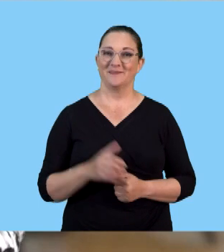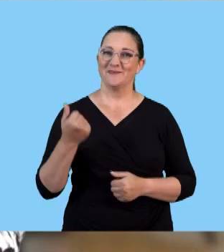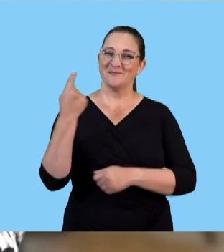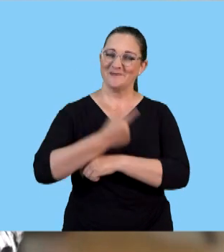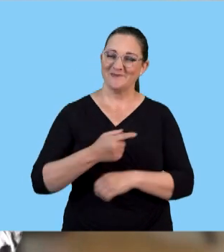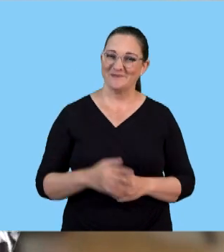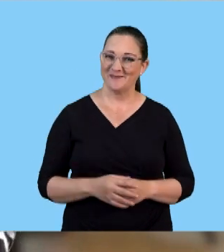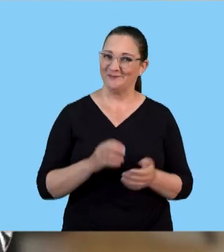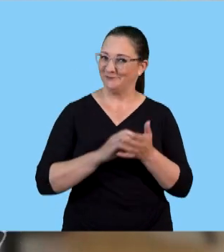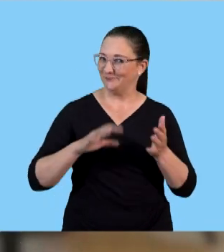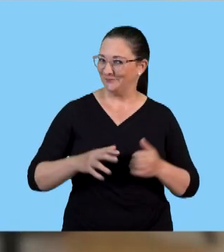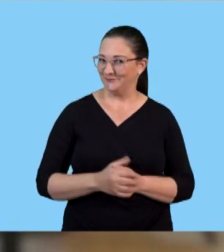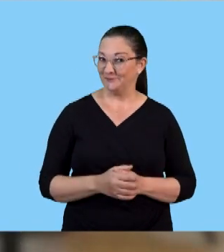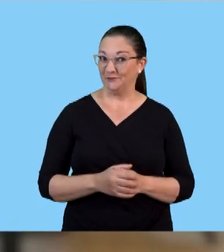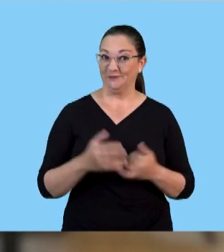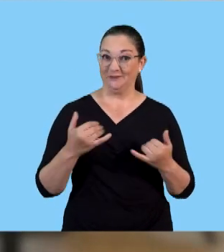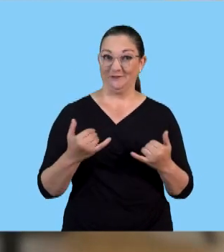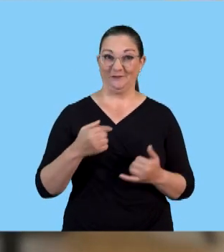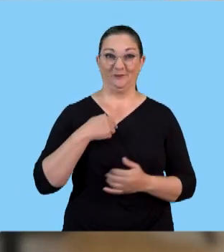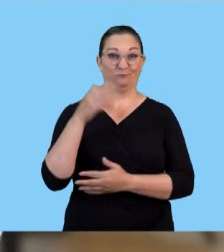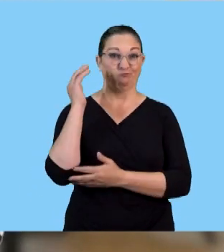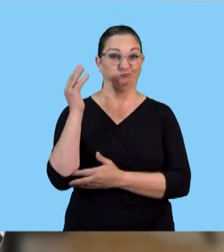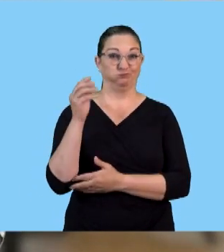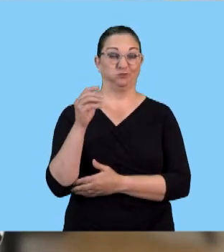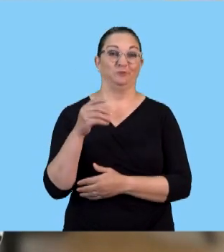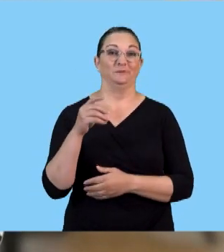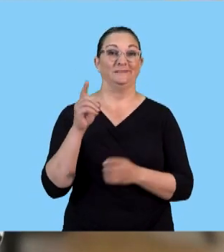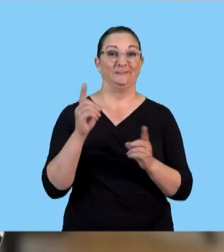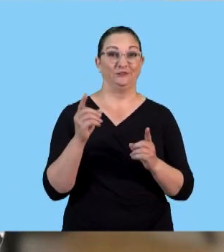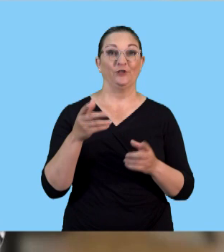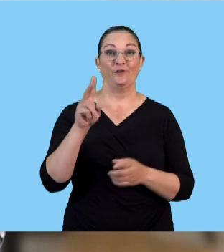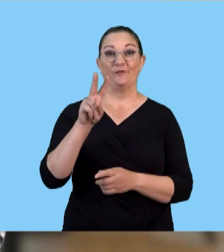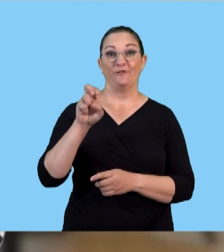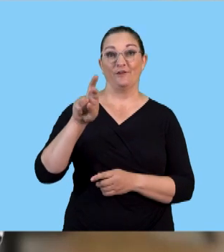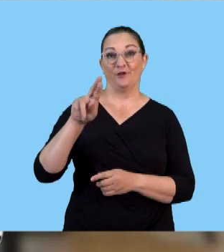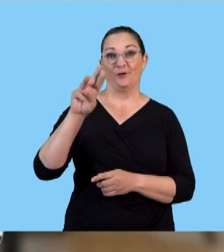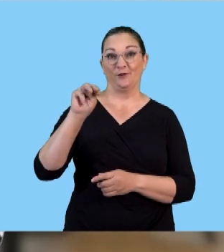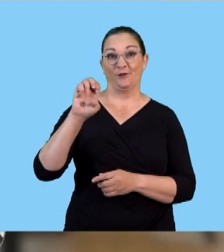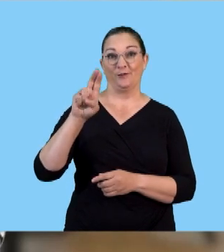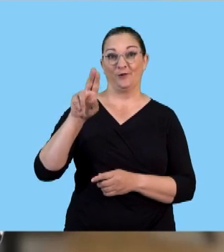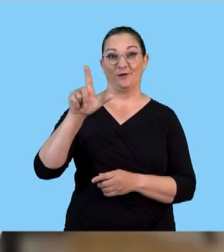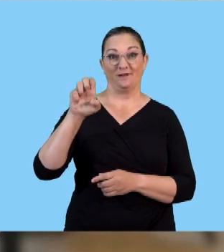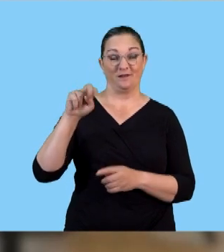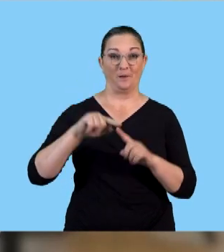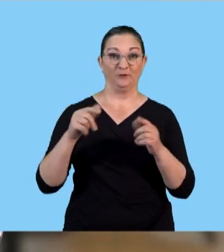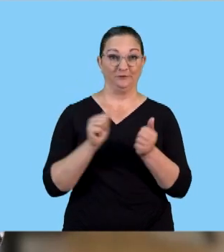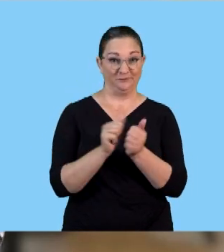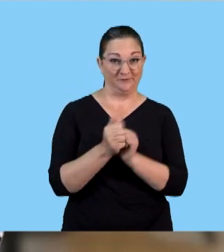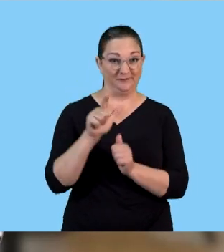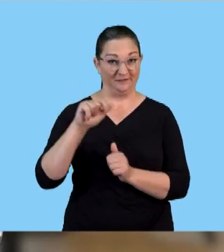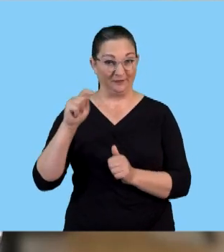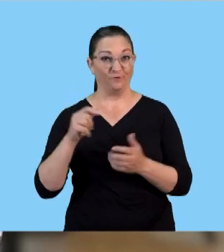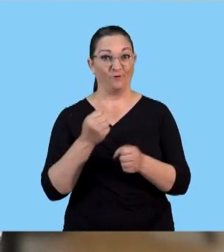Good day, learners. This is Ellen Nommer Vermeulen. We are doing Mathematical Literacy Grade 11, and today we